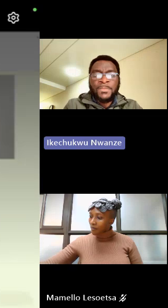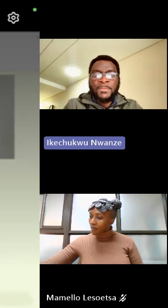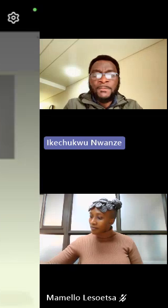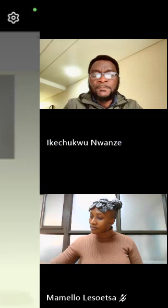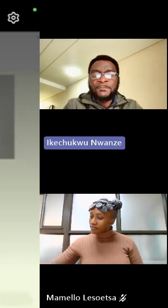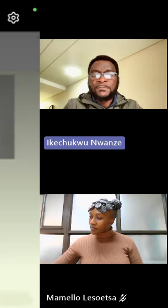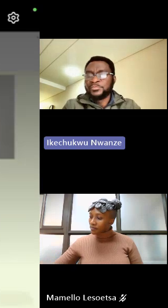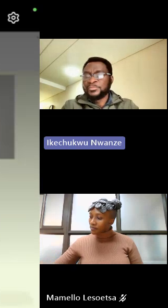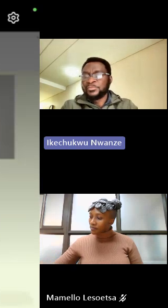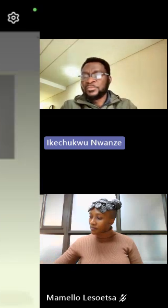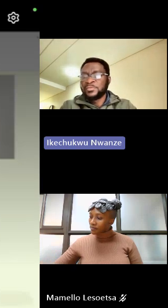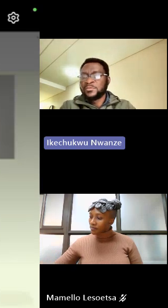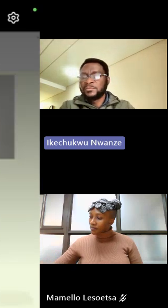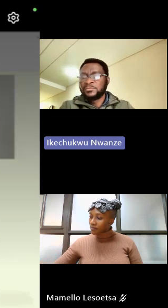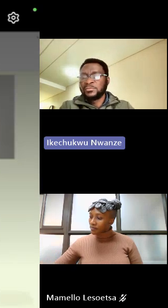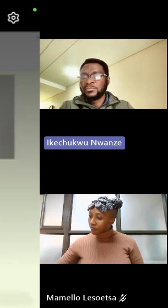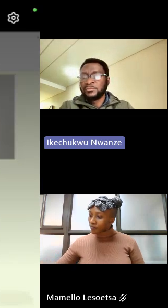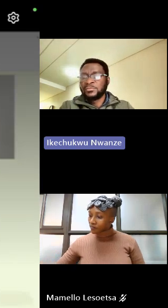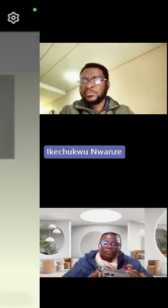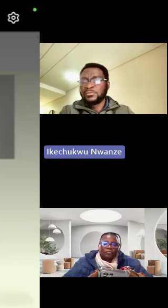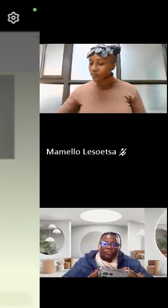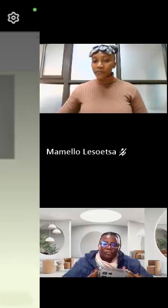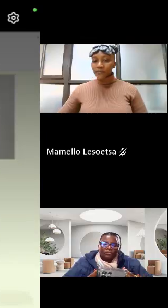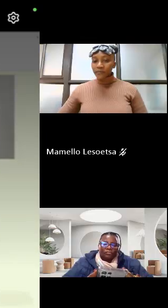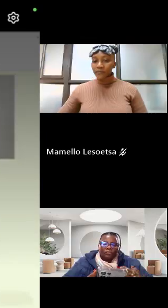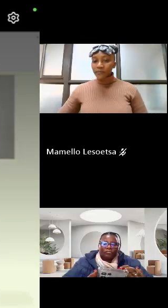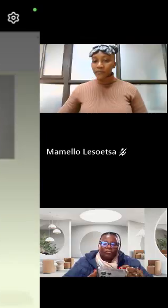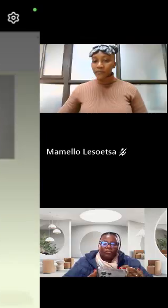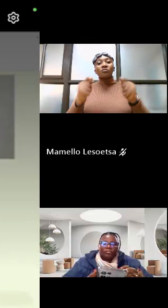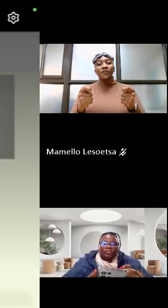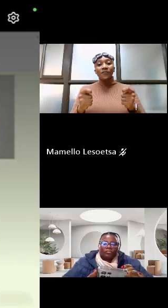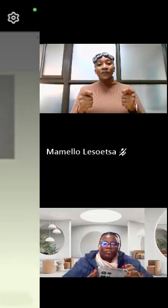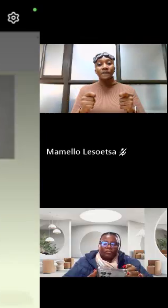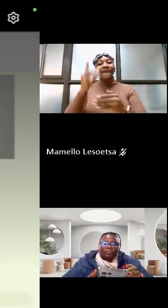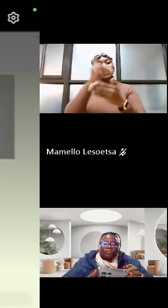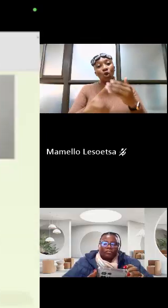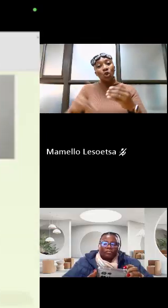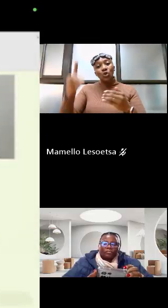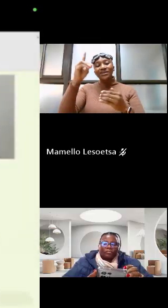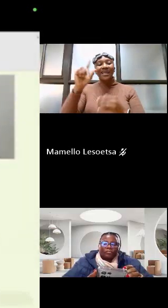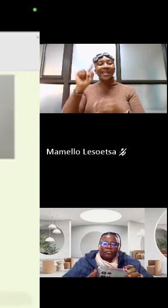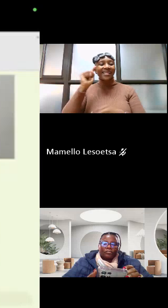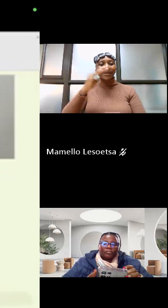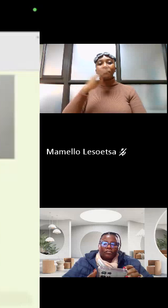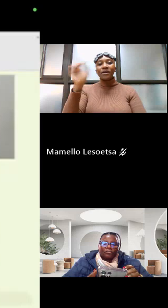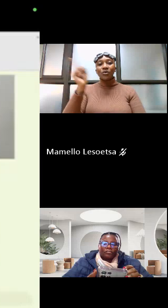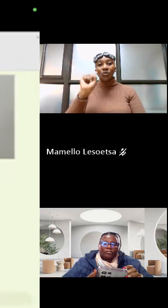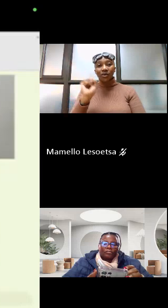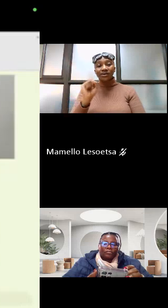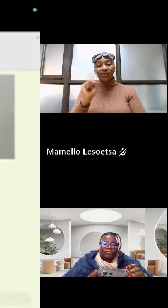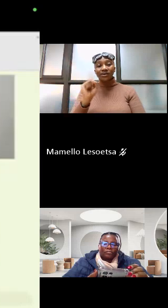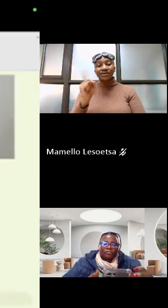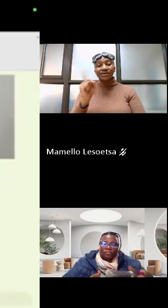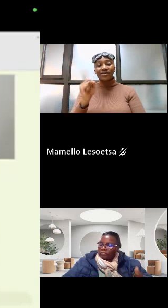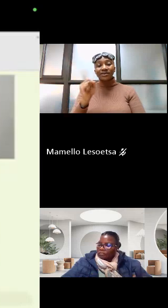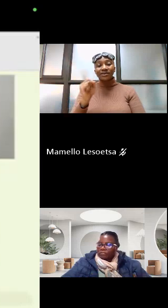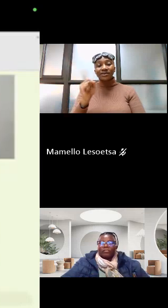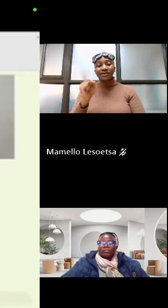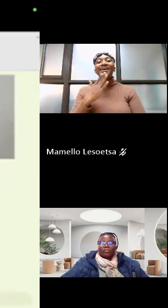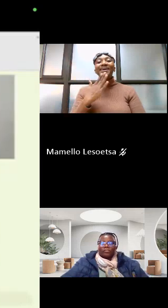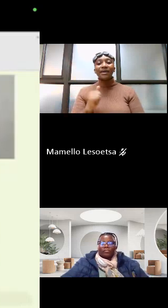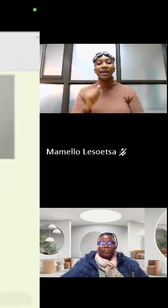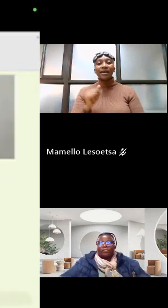now. So the colonial thinking is a very interesting topic and